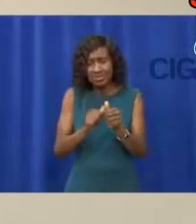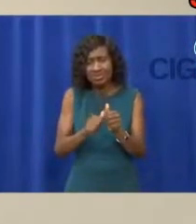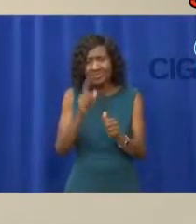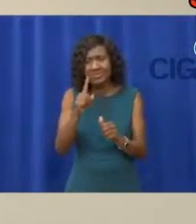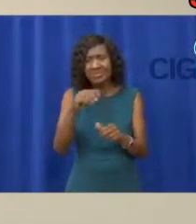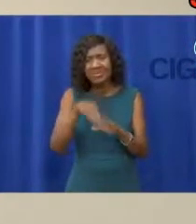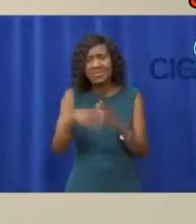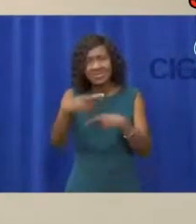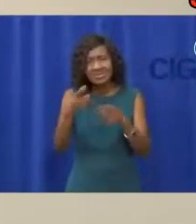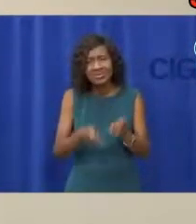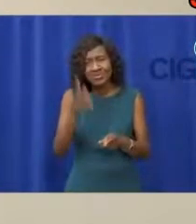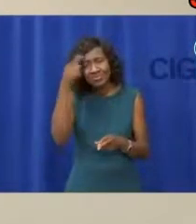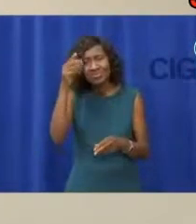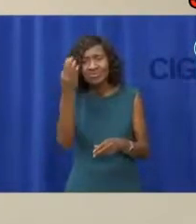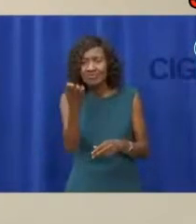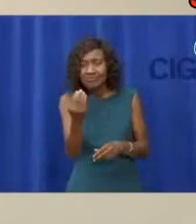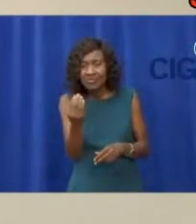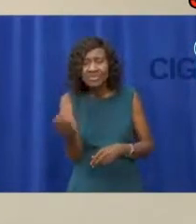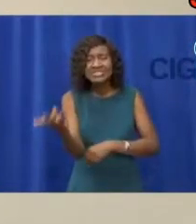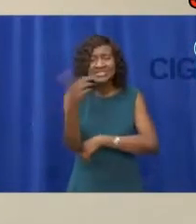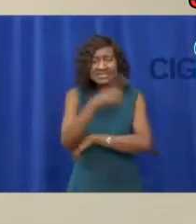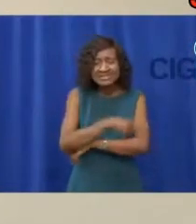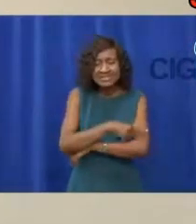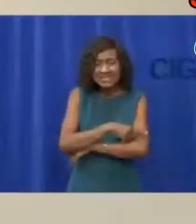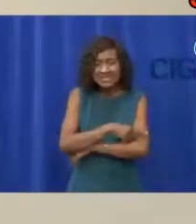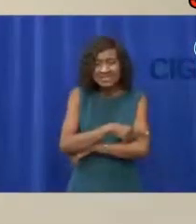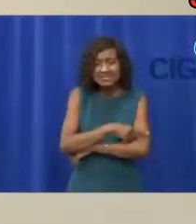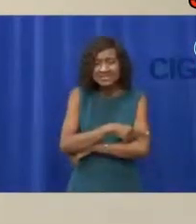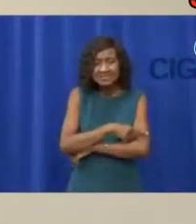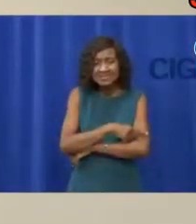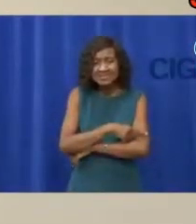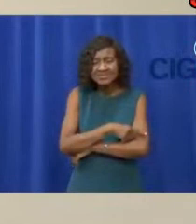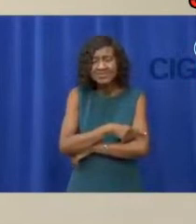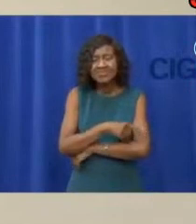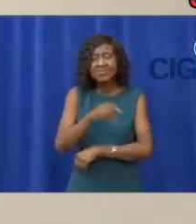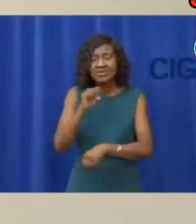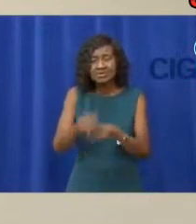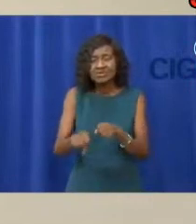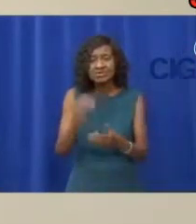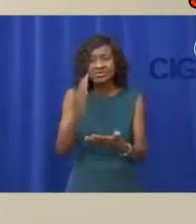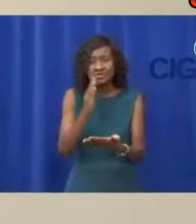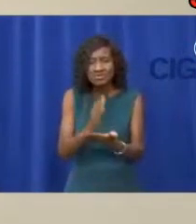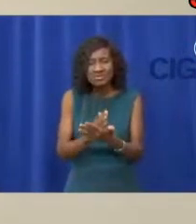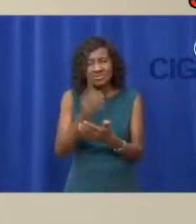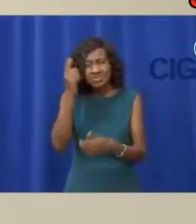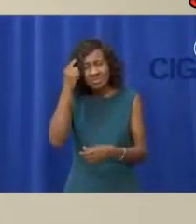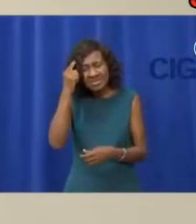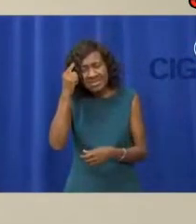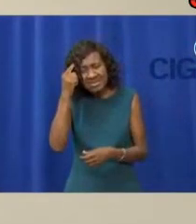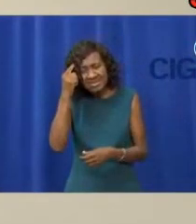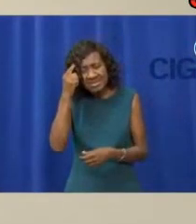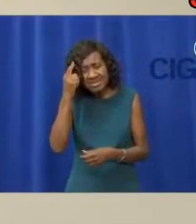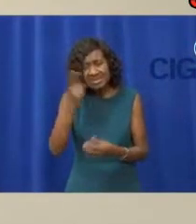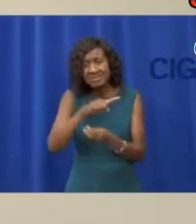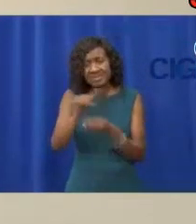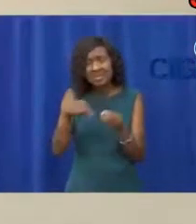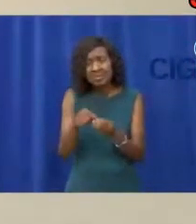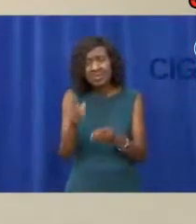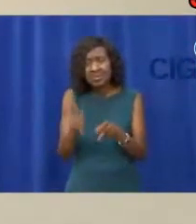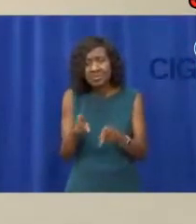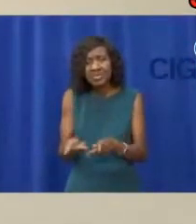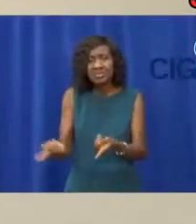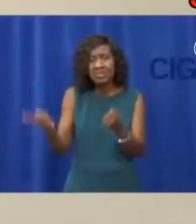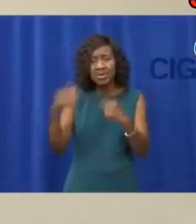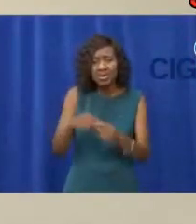stay home. So stop obsessing about these people who are coming from the United Kingdom. There